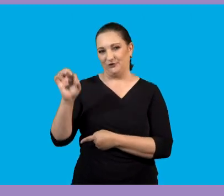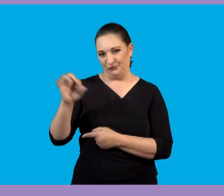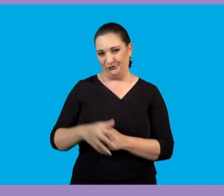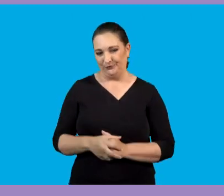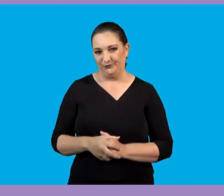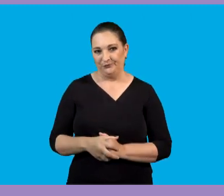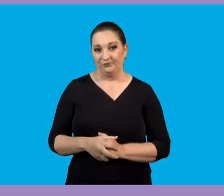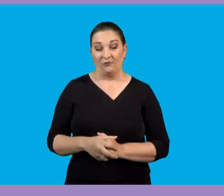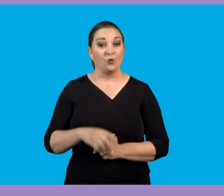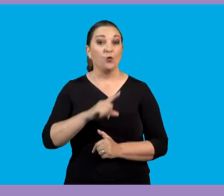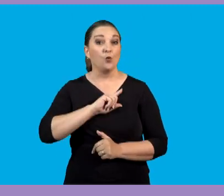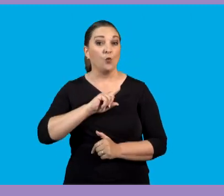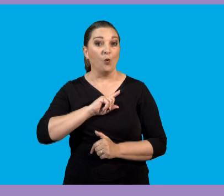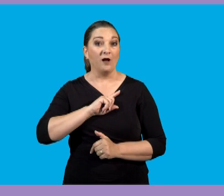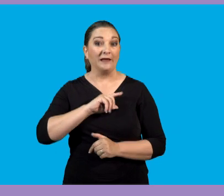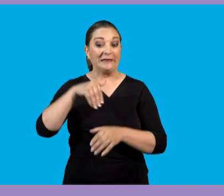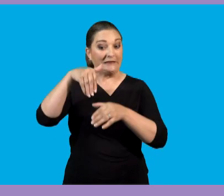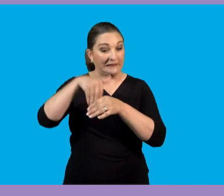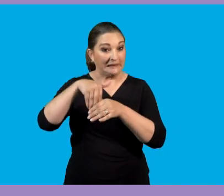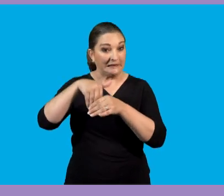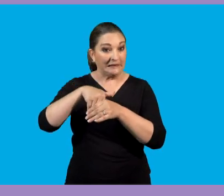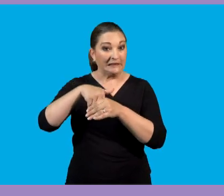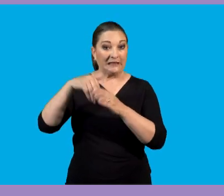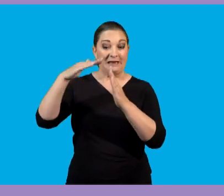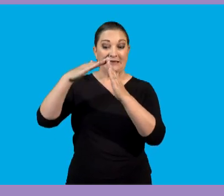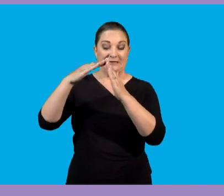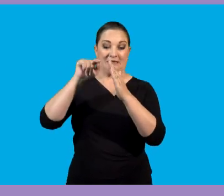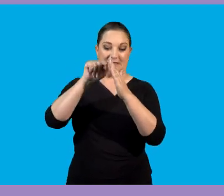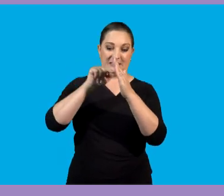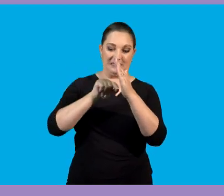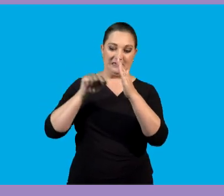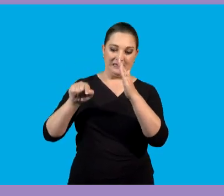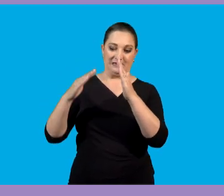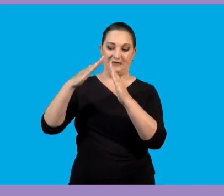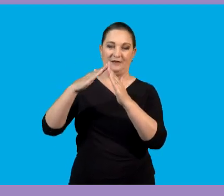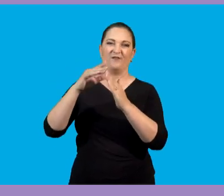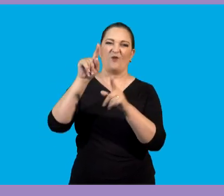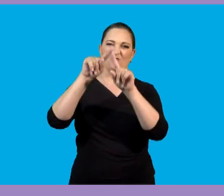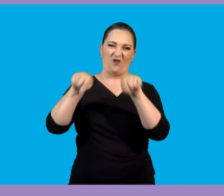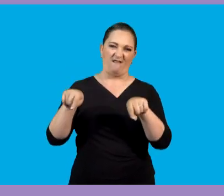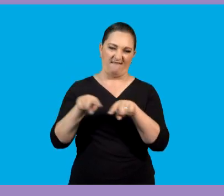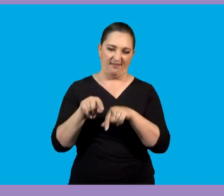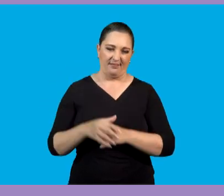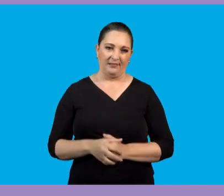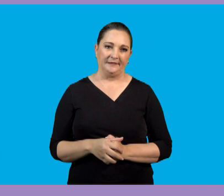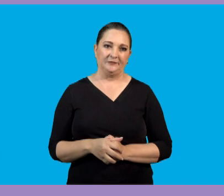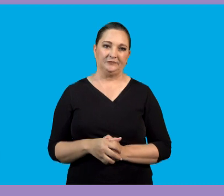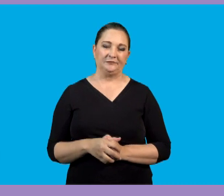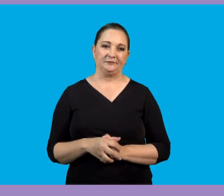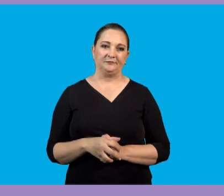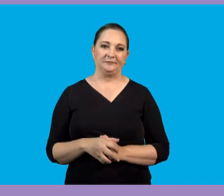180 degrees. And our reason for this is that they are interior angles of a triangle.